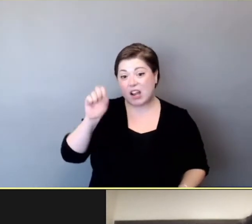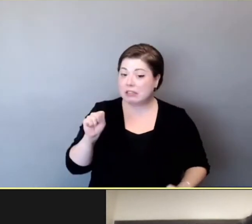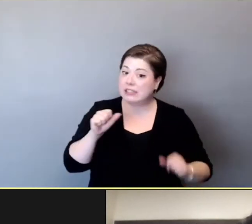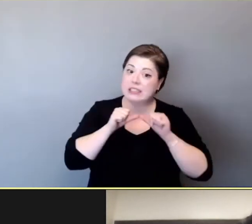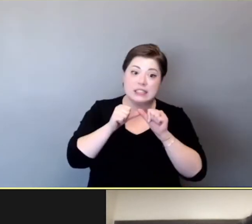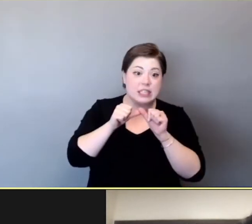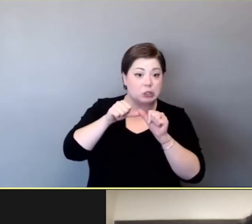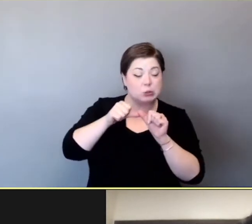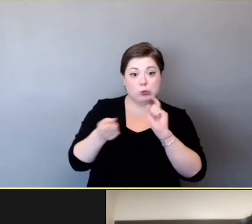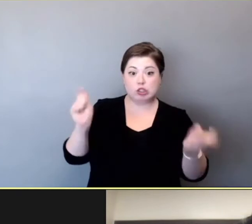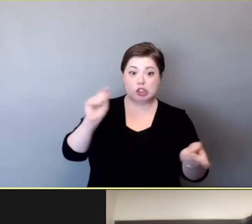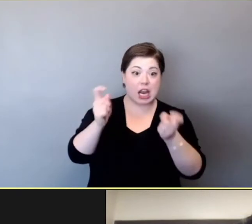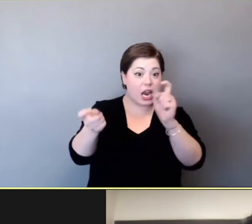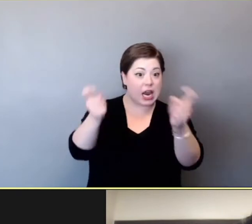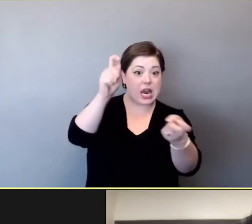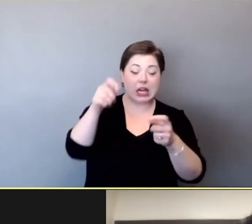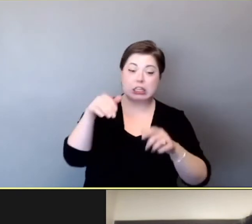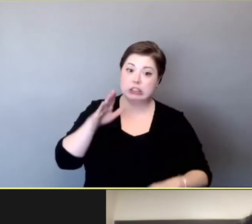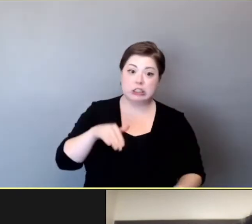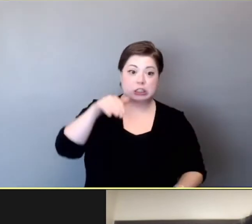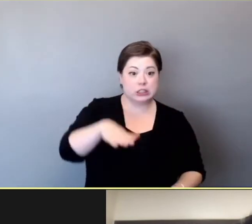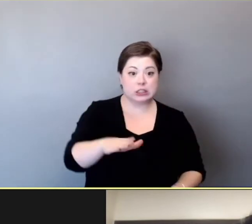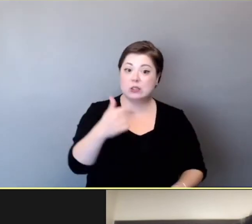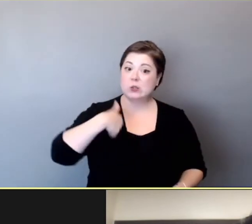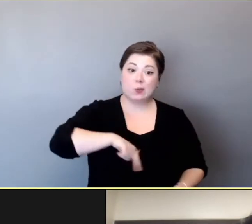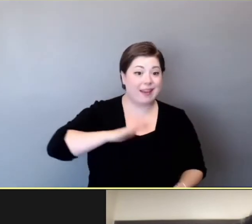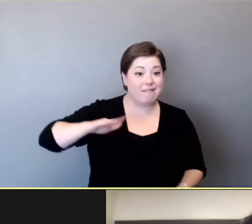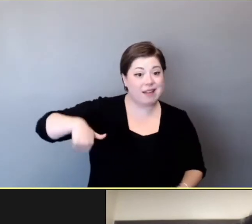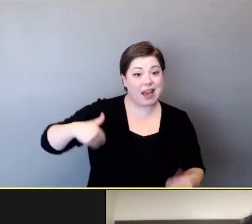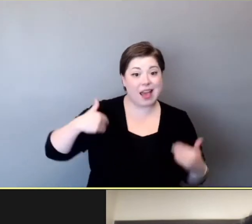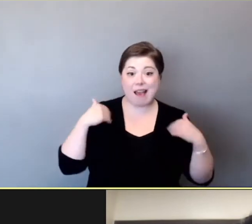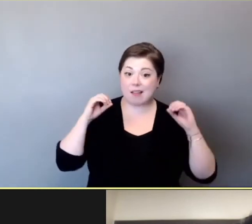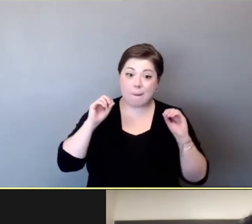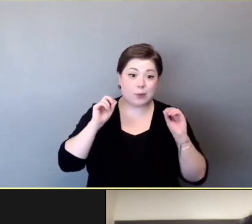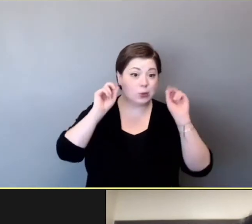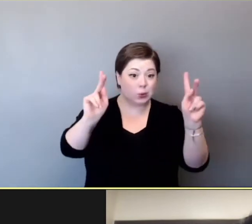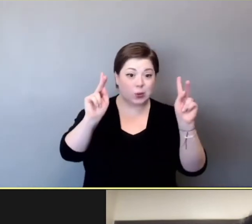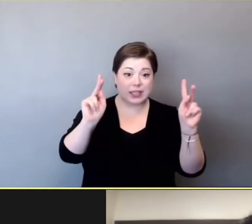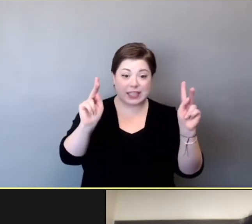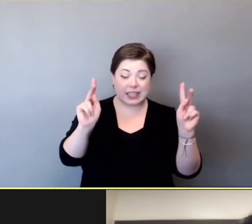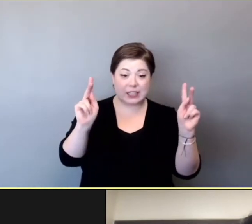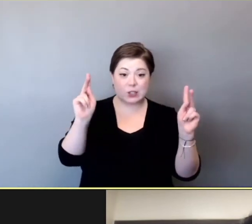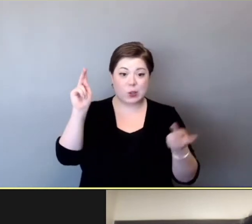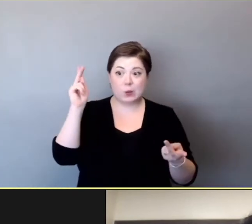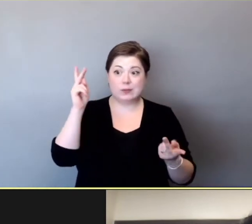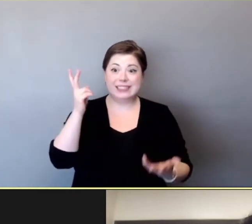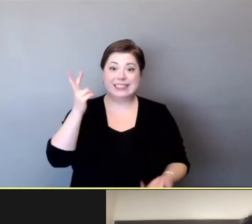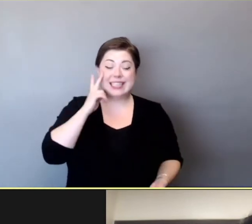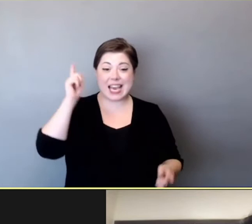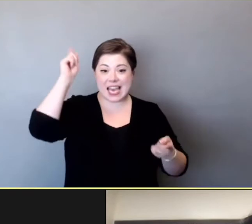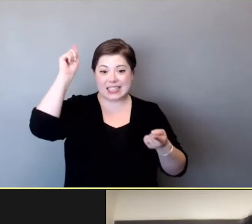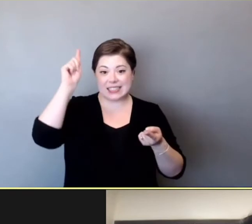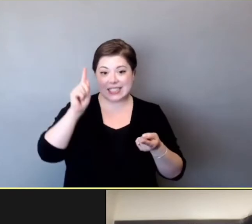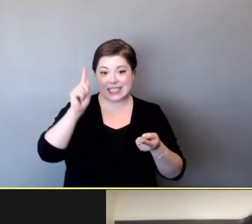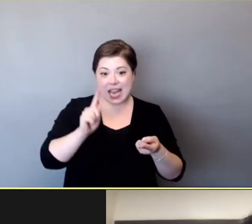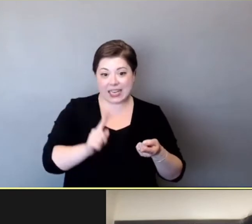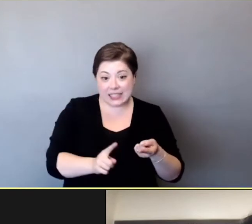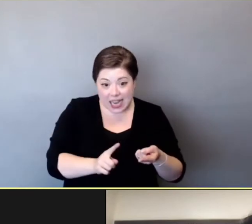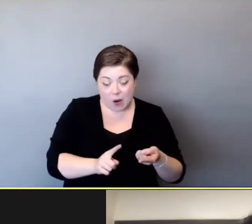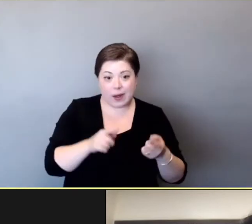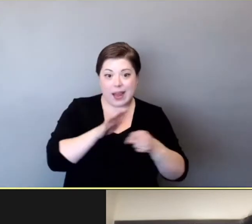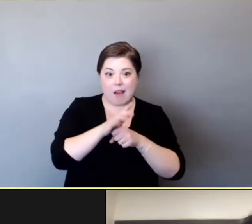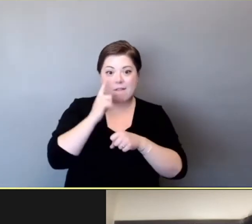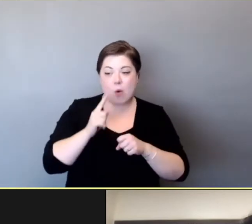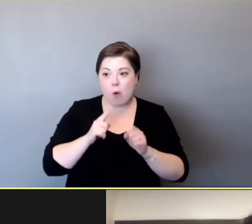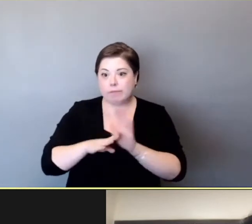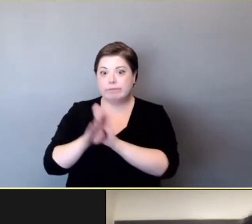really had the chance to have it die down enough to emerge in the winter and then go away in the spring,